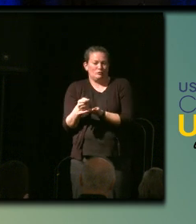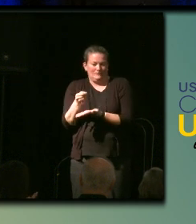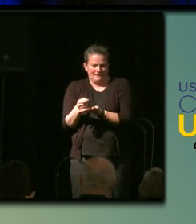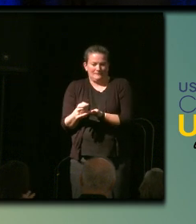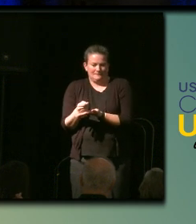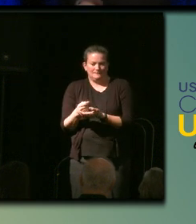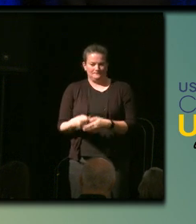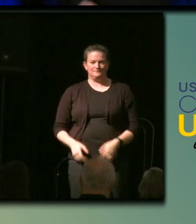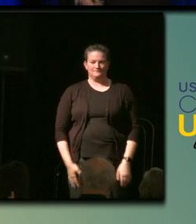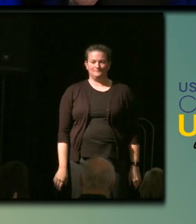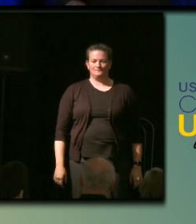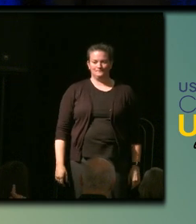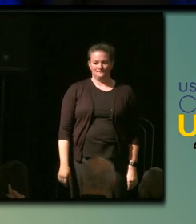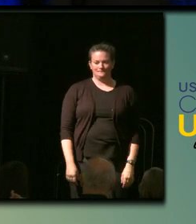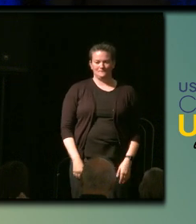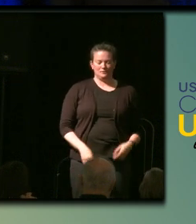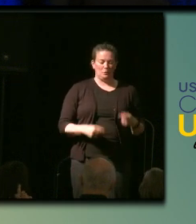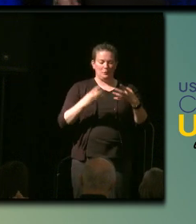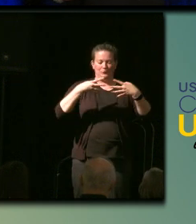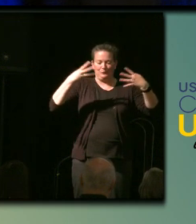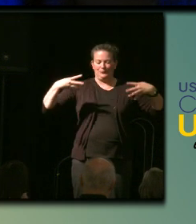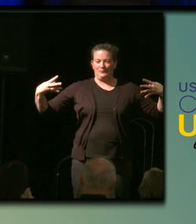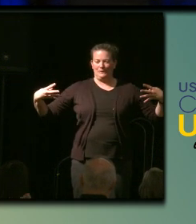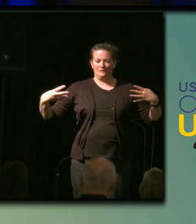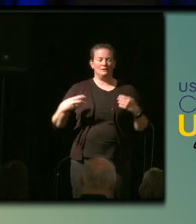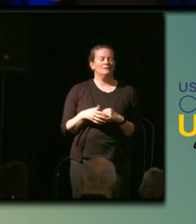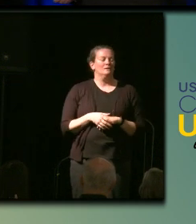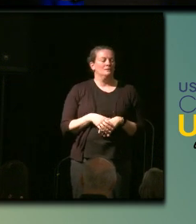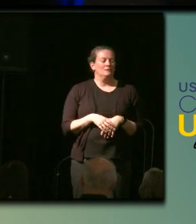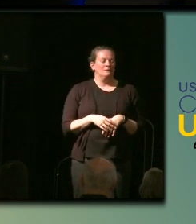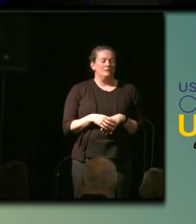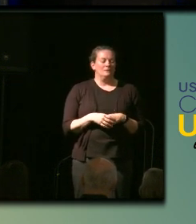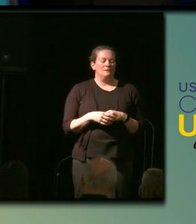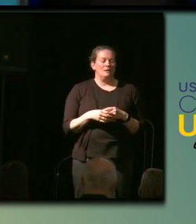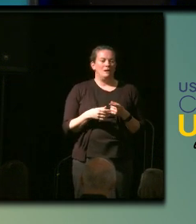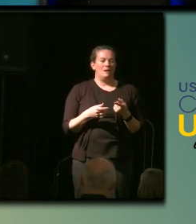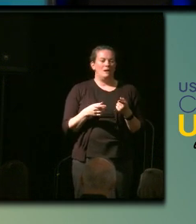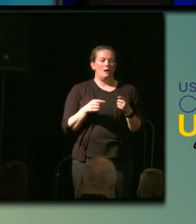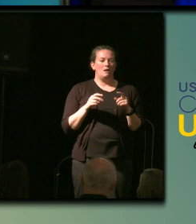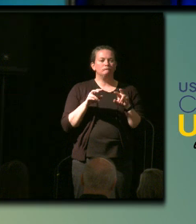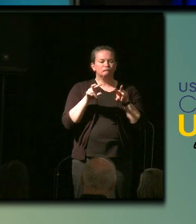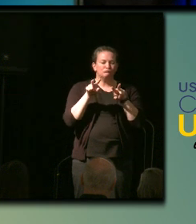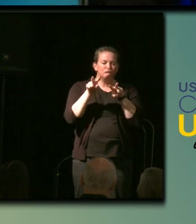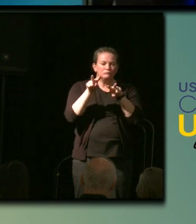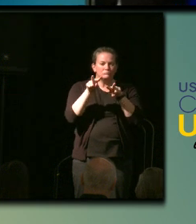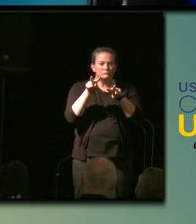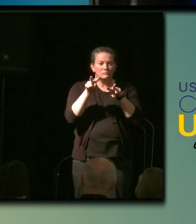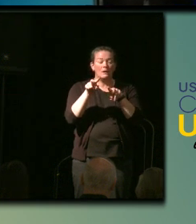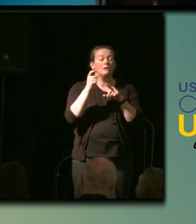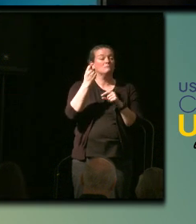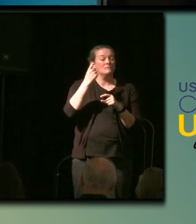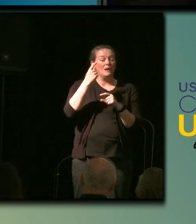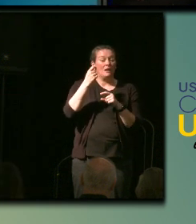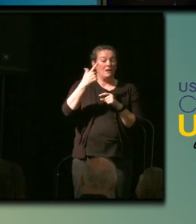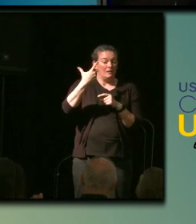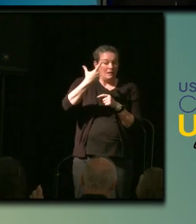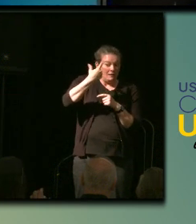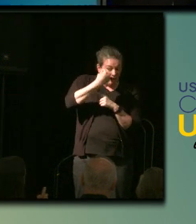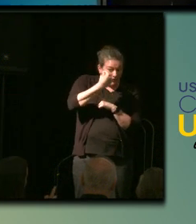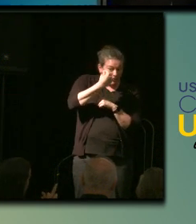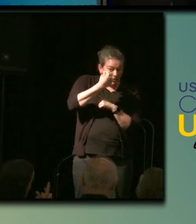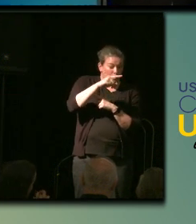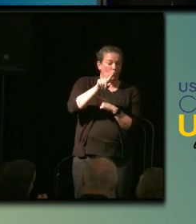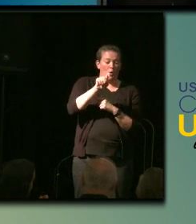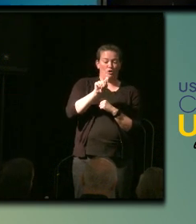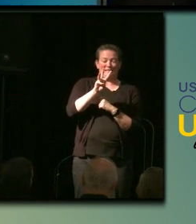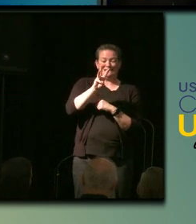everyone a lot of confidence, and then we went forward. And when I say we went forward, we didn't go forward once. We've now gone forward 5 times. 160 doses of